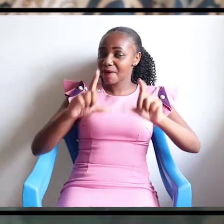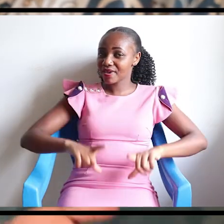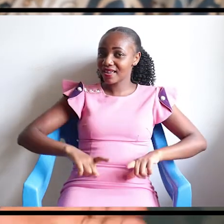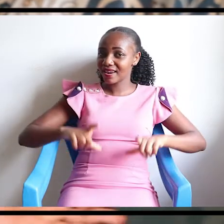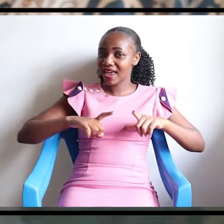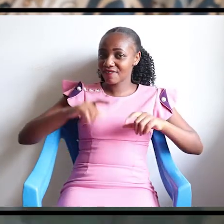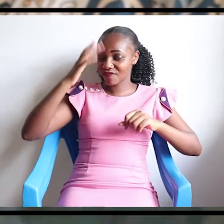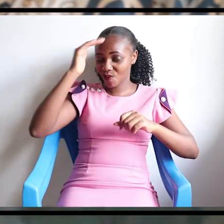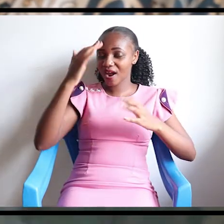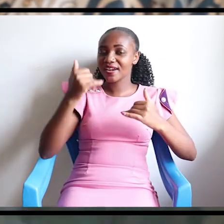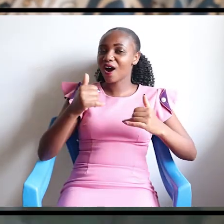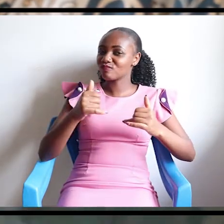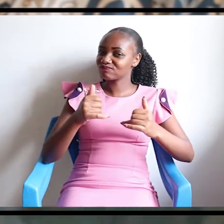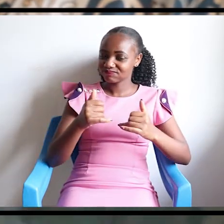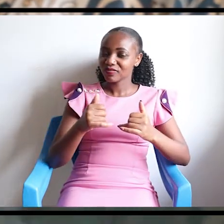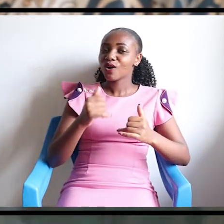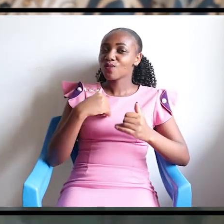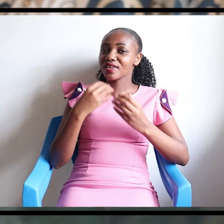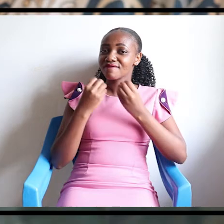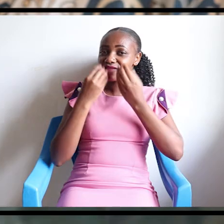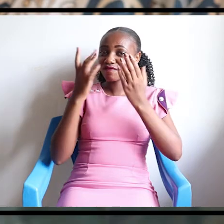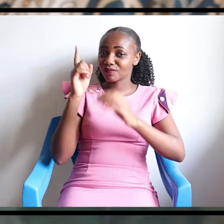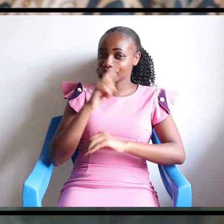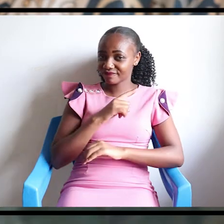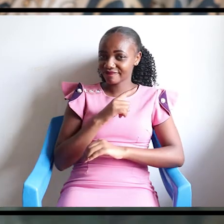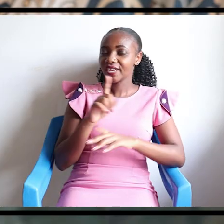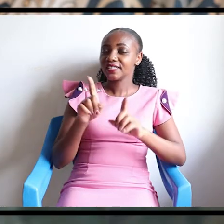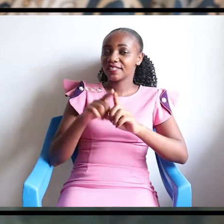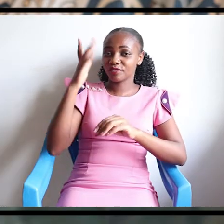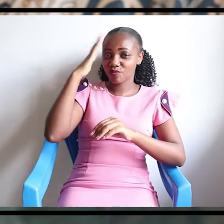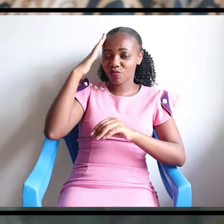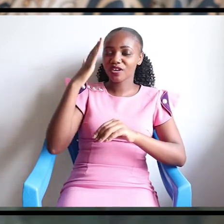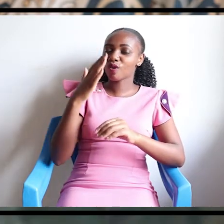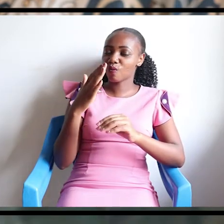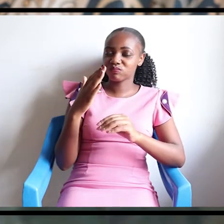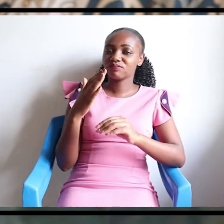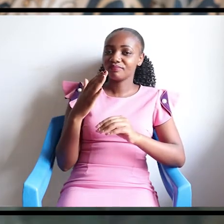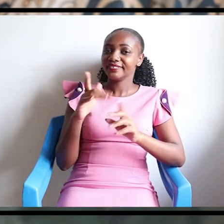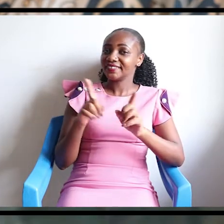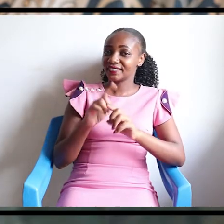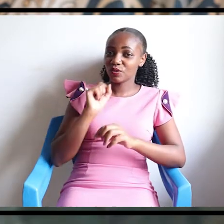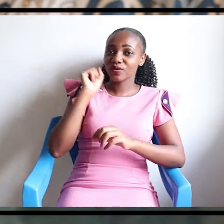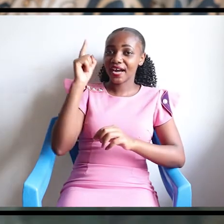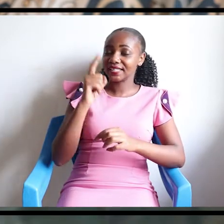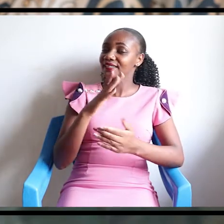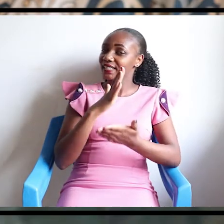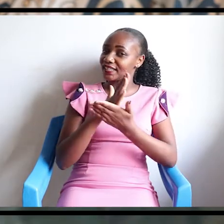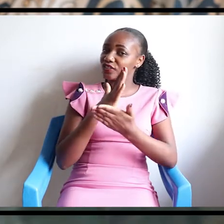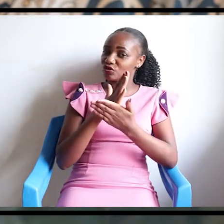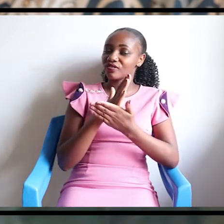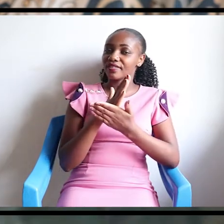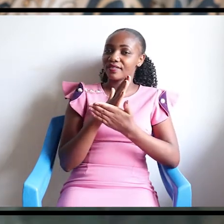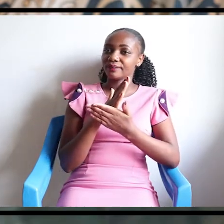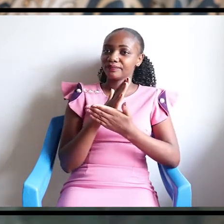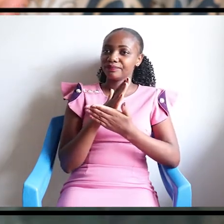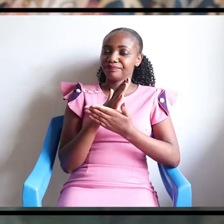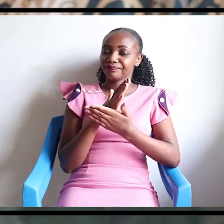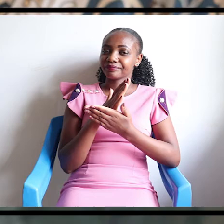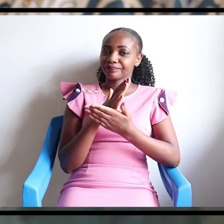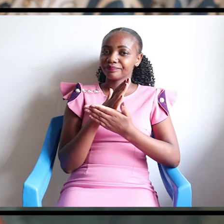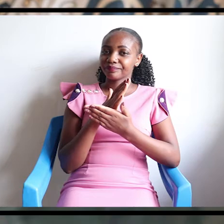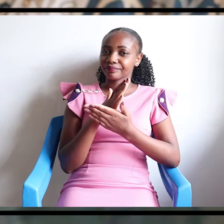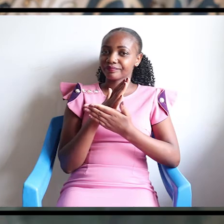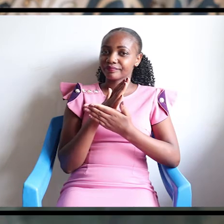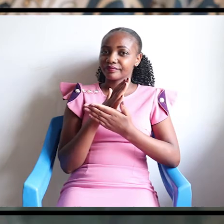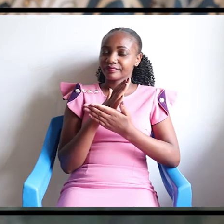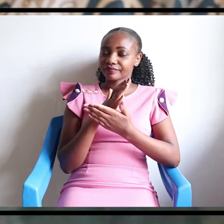already exposed now, we already have information, we know what we need to do. We now know the real fact on the ground, not what you hear